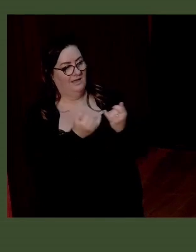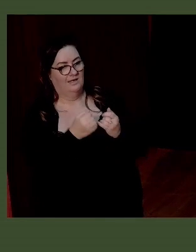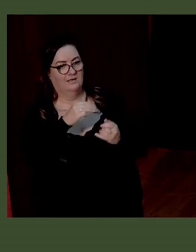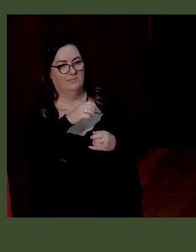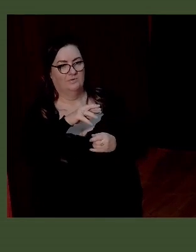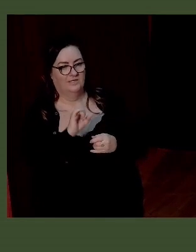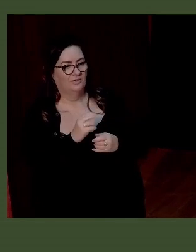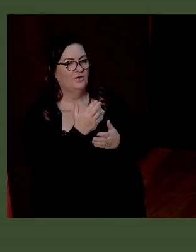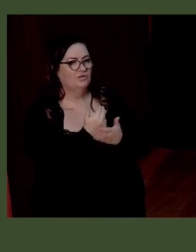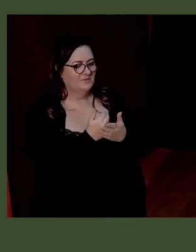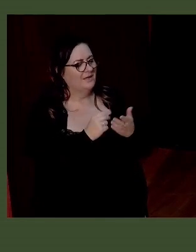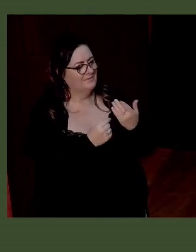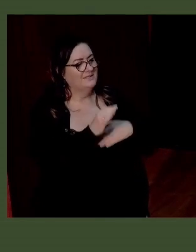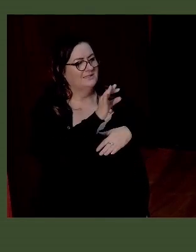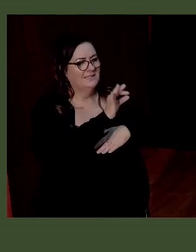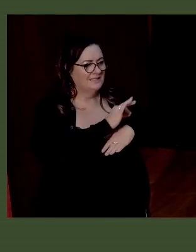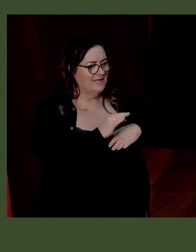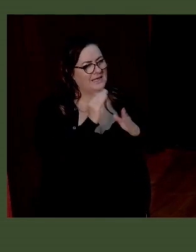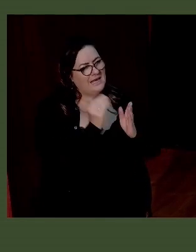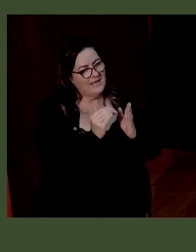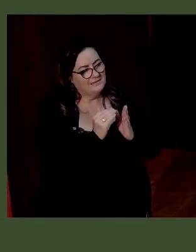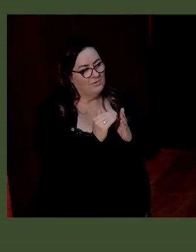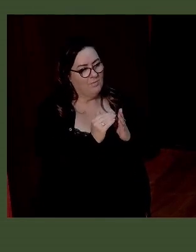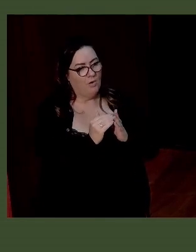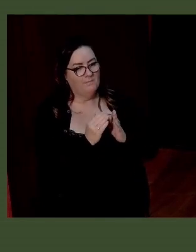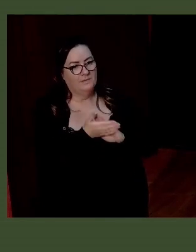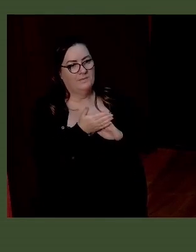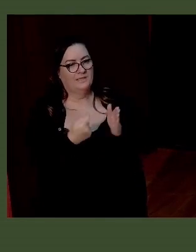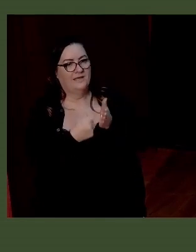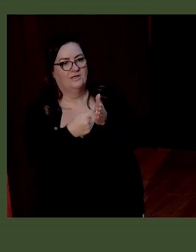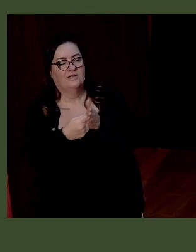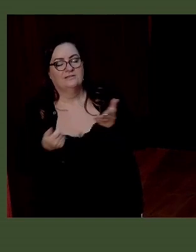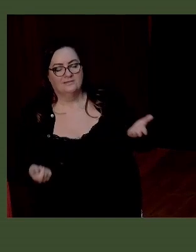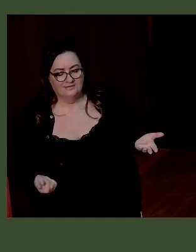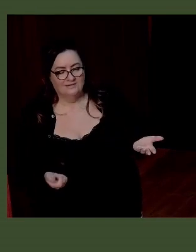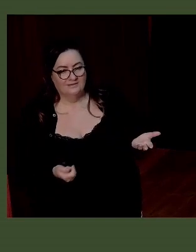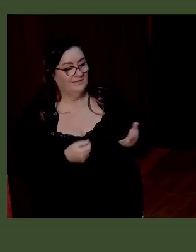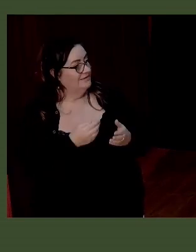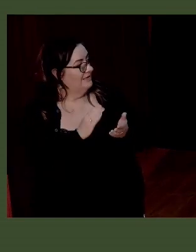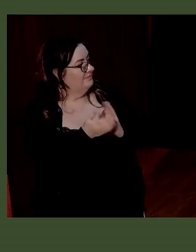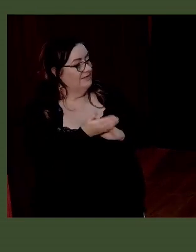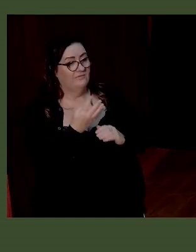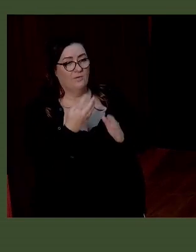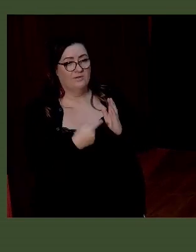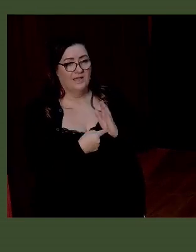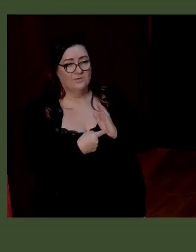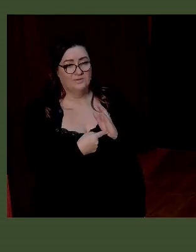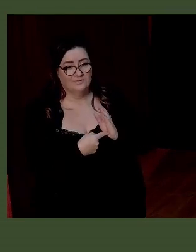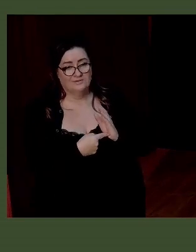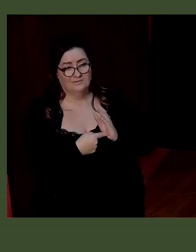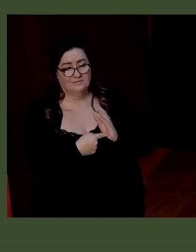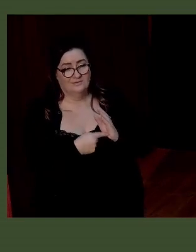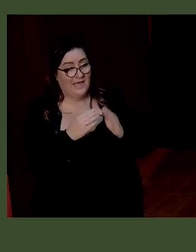was sacrificed for quantity, but scale. People are building 4,000, Dublin Corporation is building